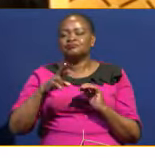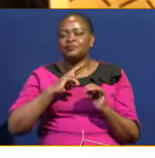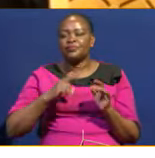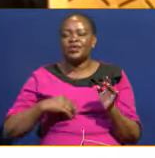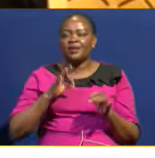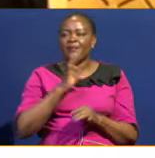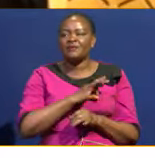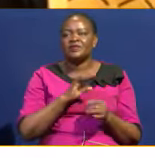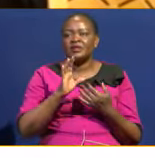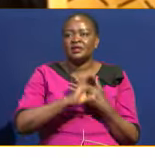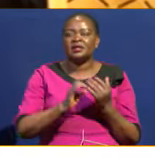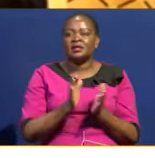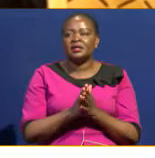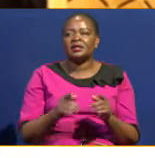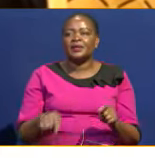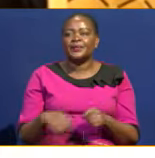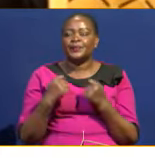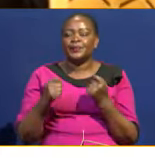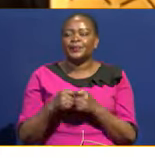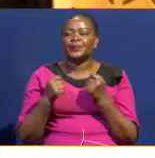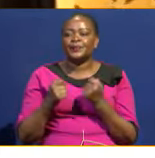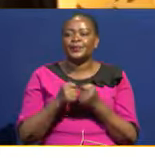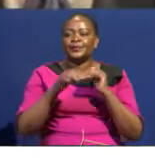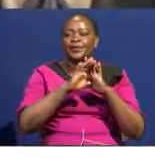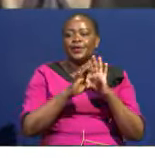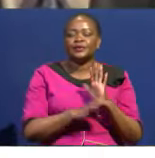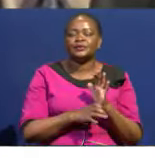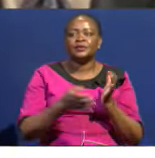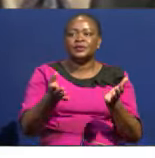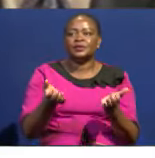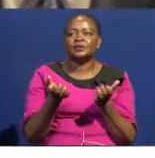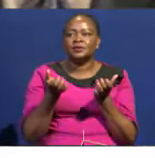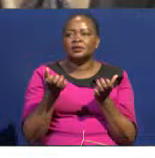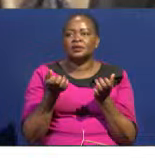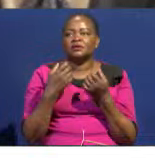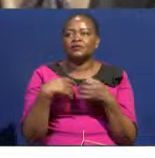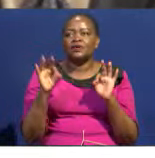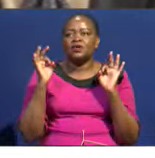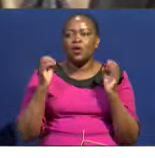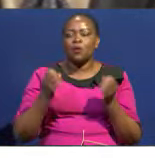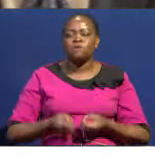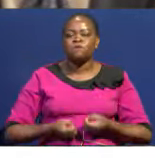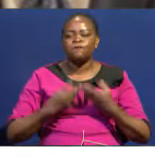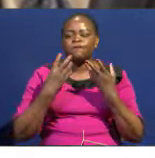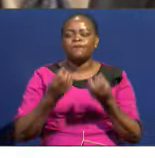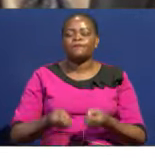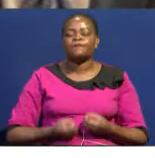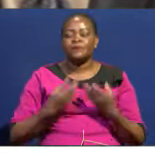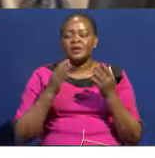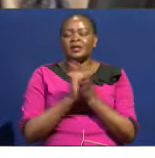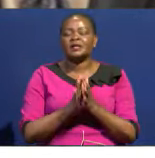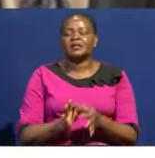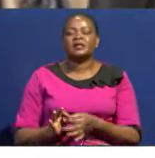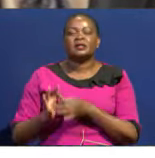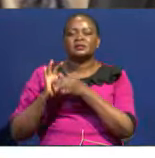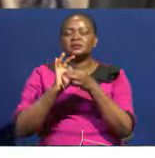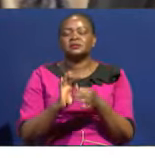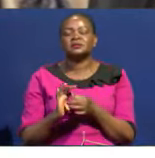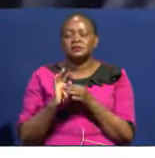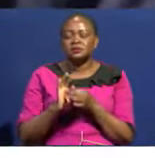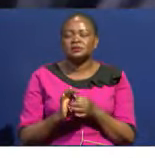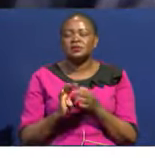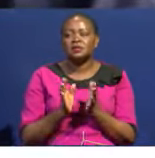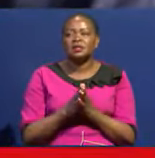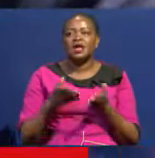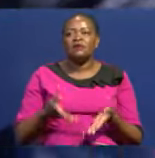gains in the country and contravenes the constitutional requirement of freedom of expression and association. The clergy have